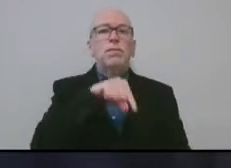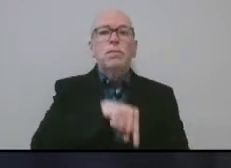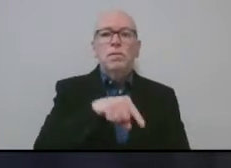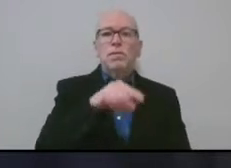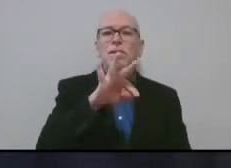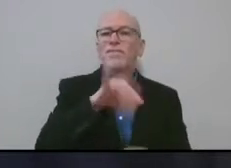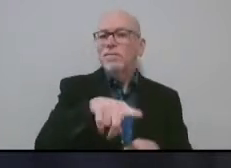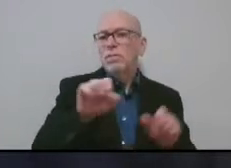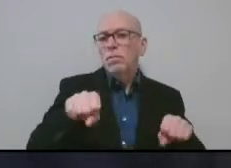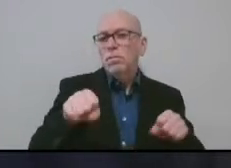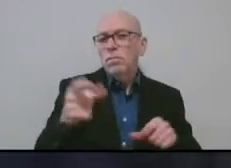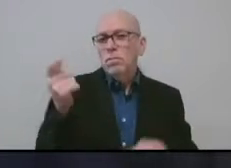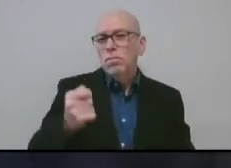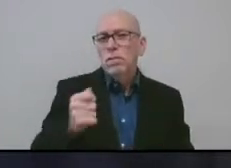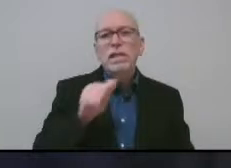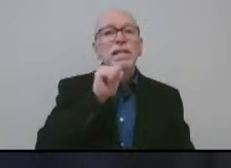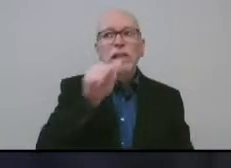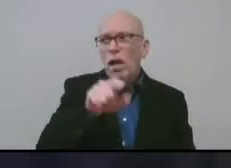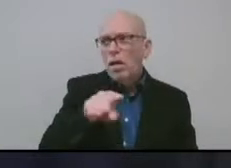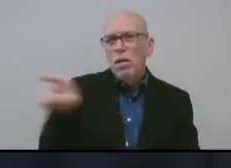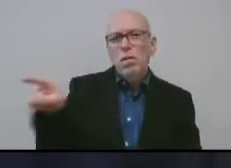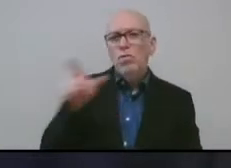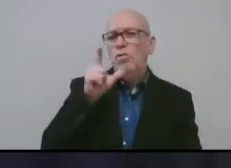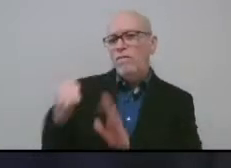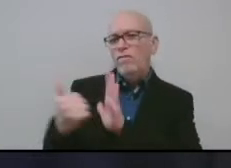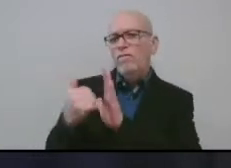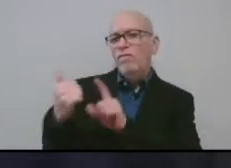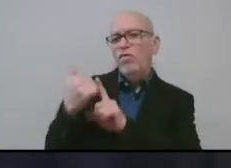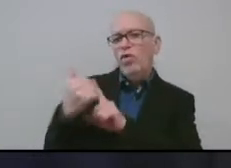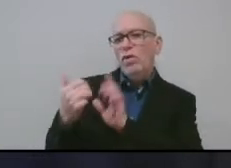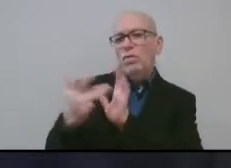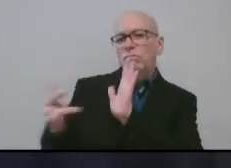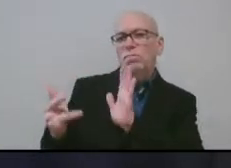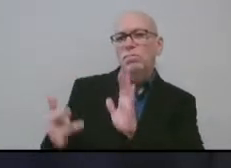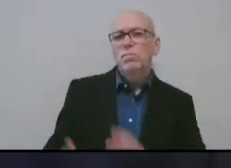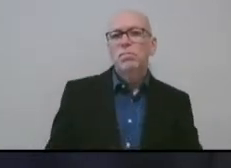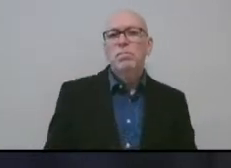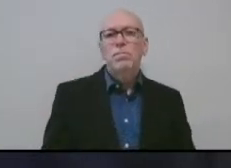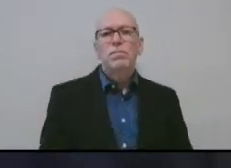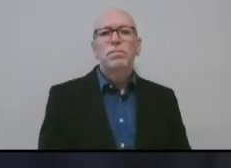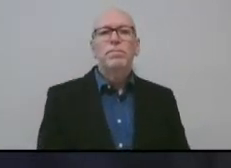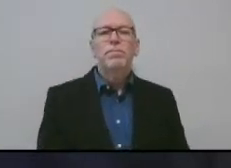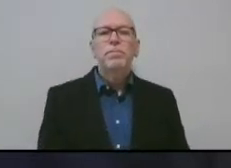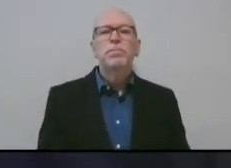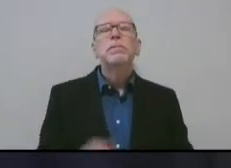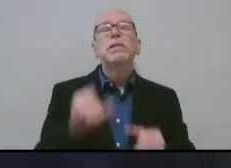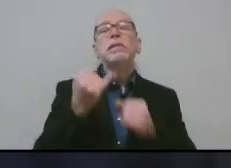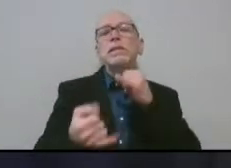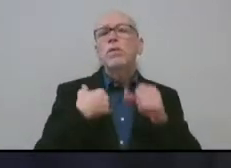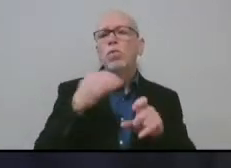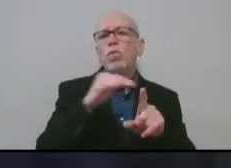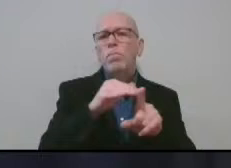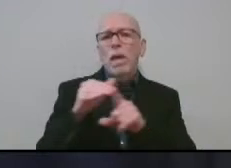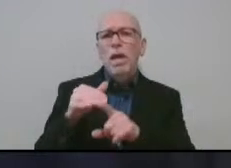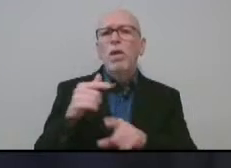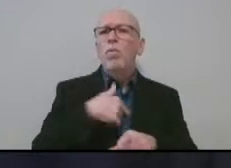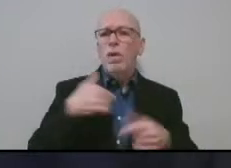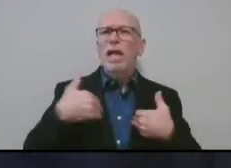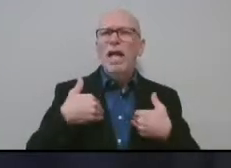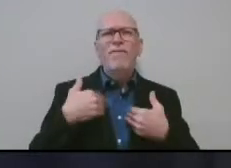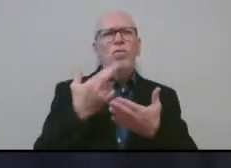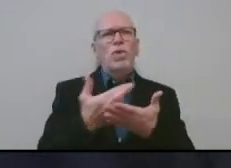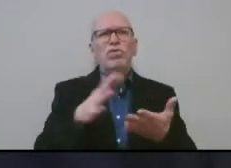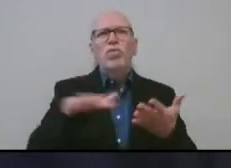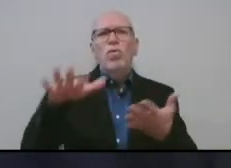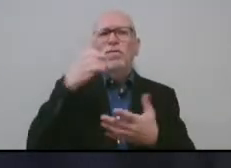to, not the fraudsters. Finally, I'd like to remind us that there are resources available for training and